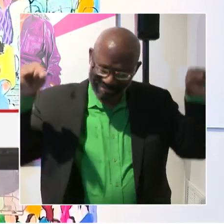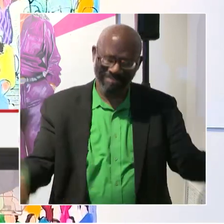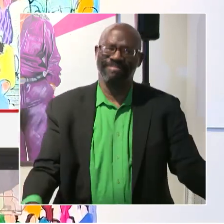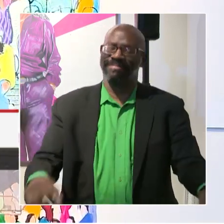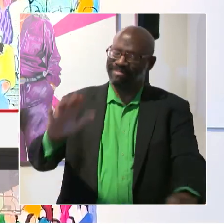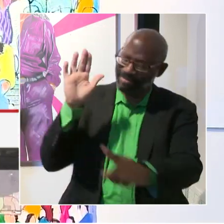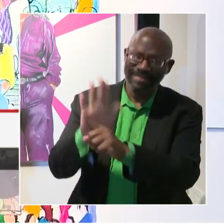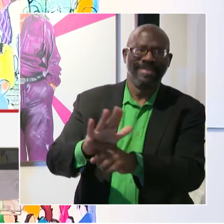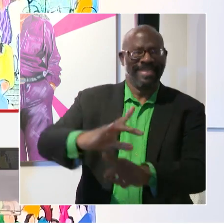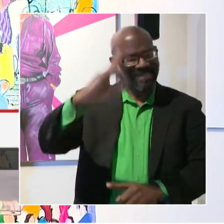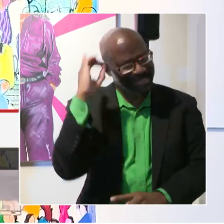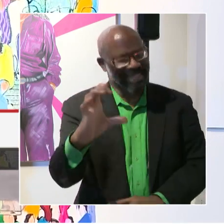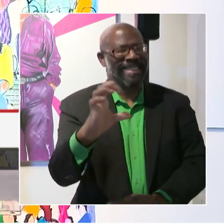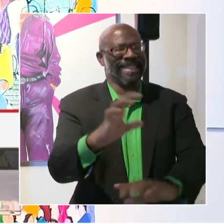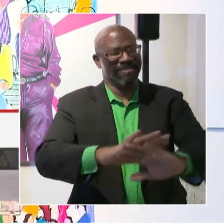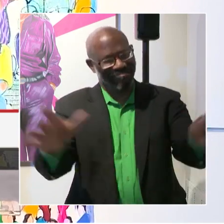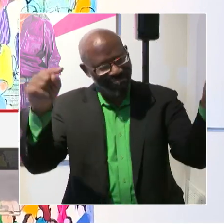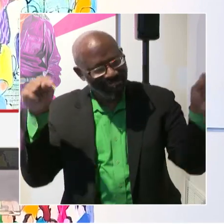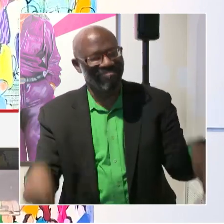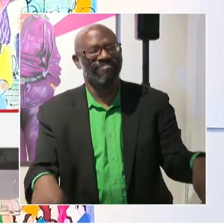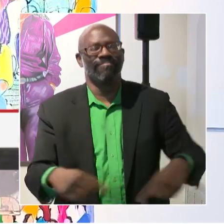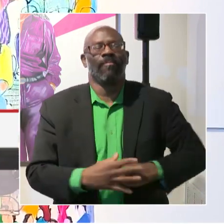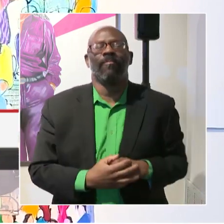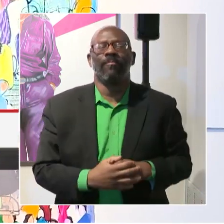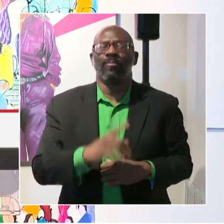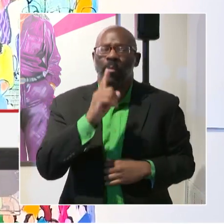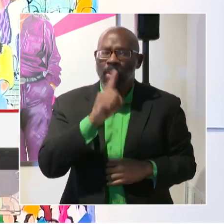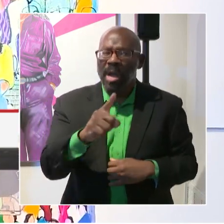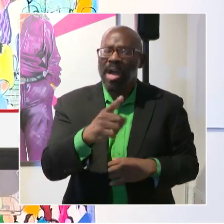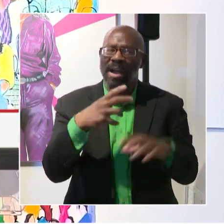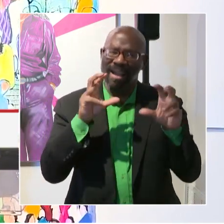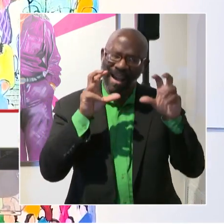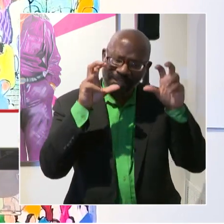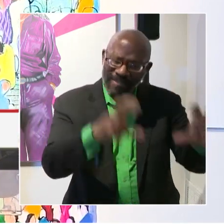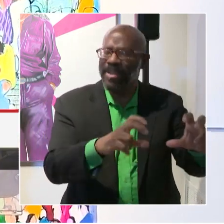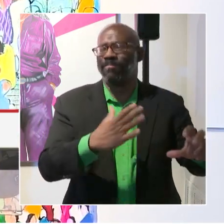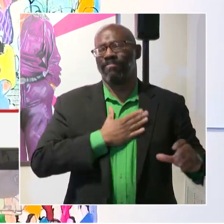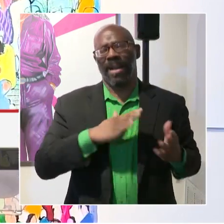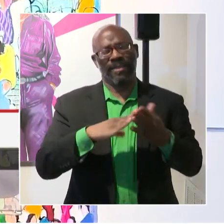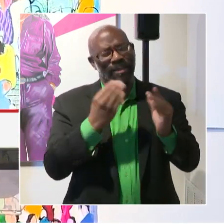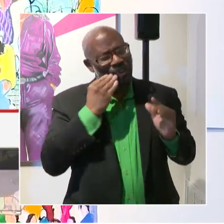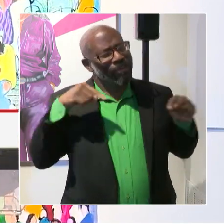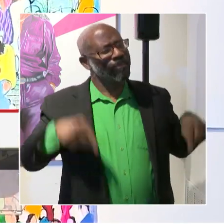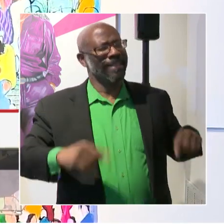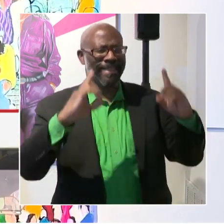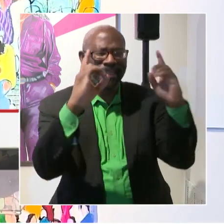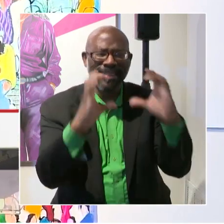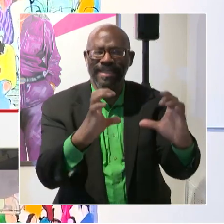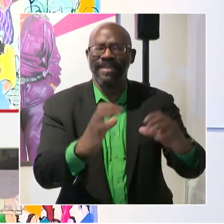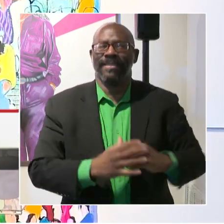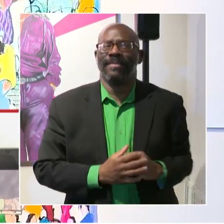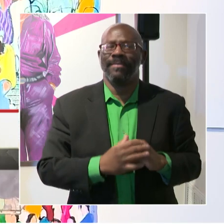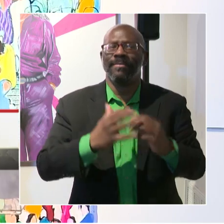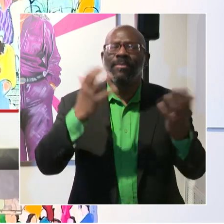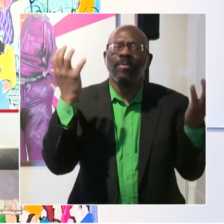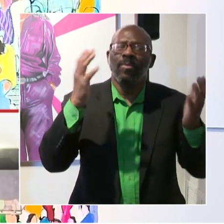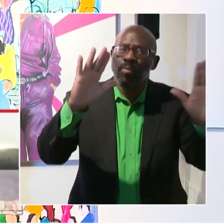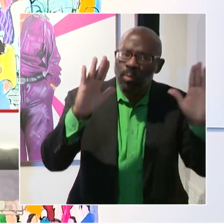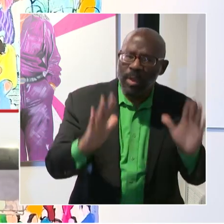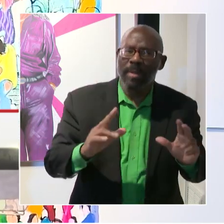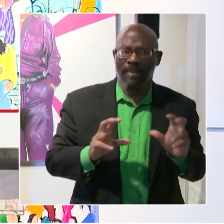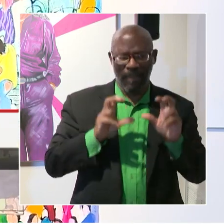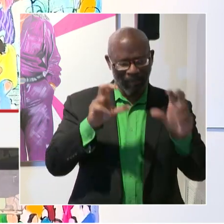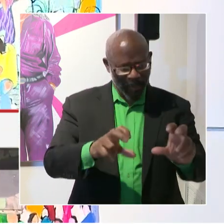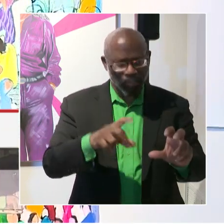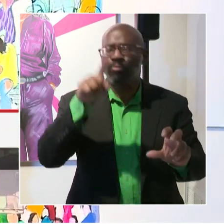So I am totally invested in my city. And what's so amazing is that not only am I invested in the city, but the city is invested in